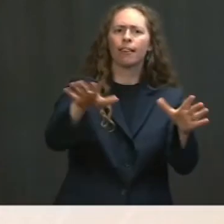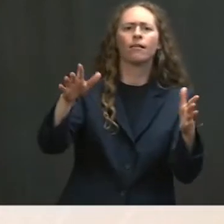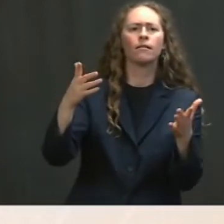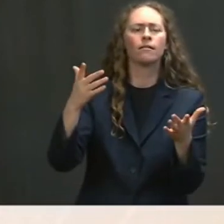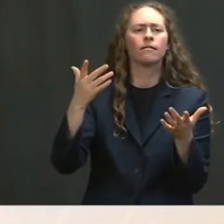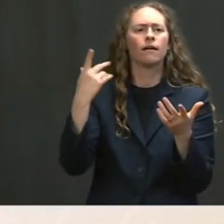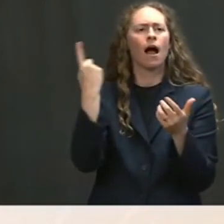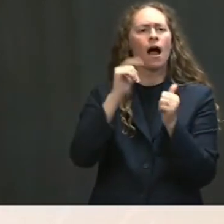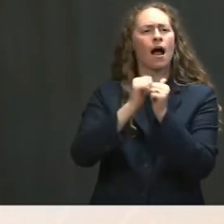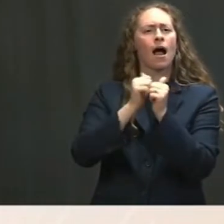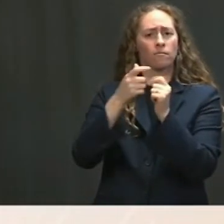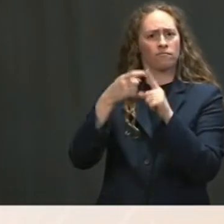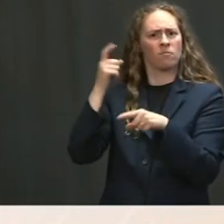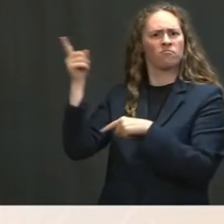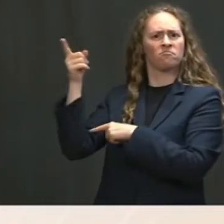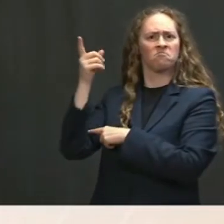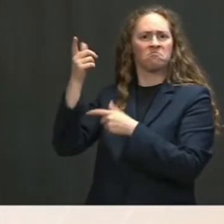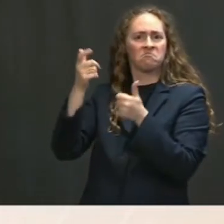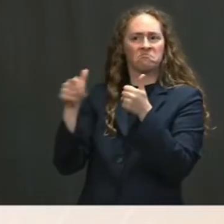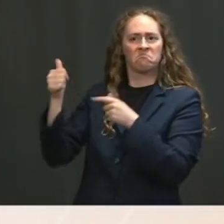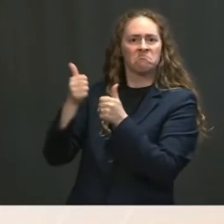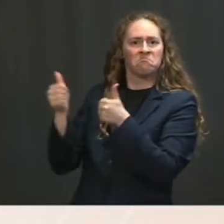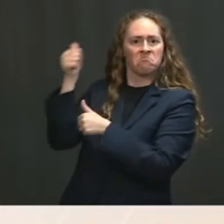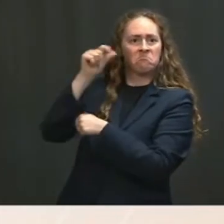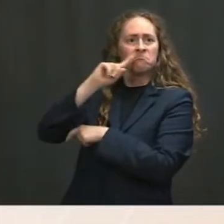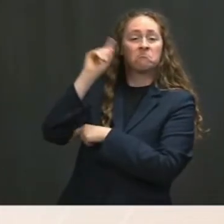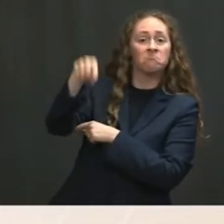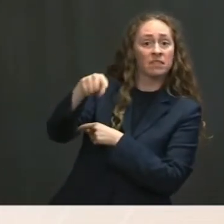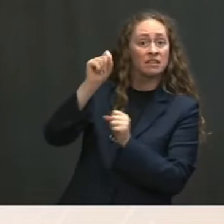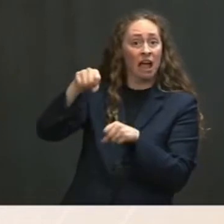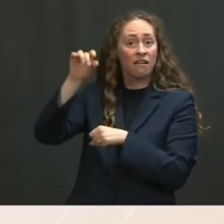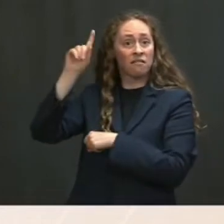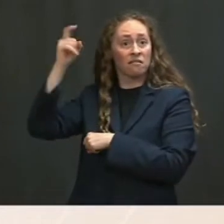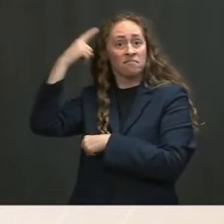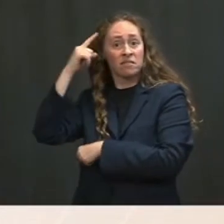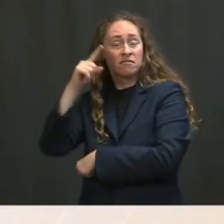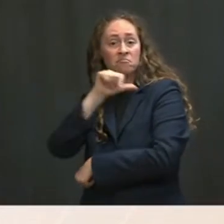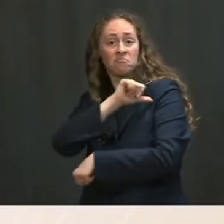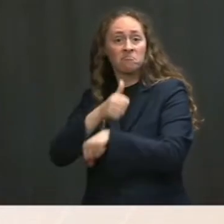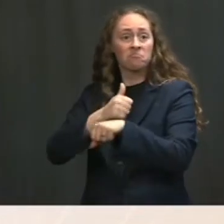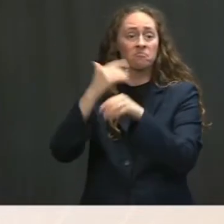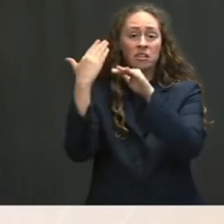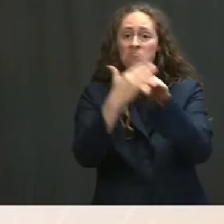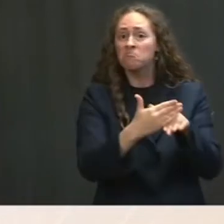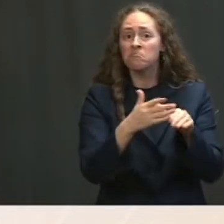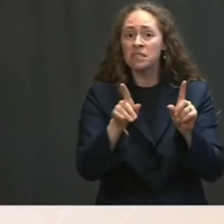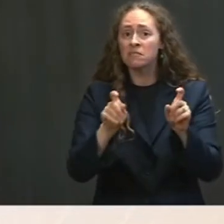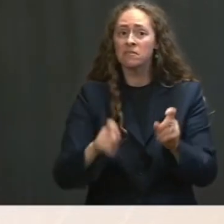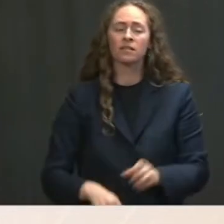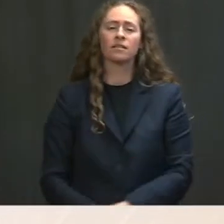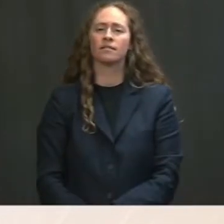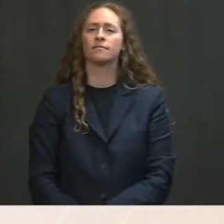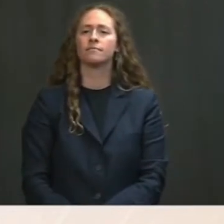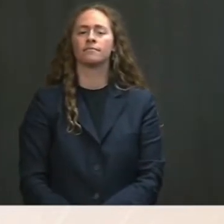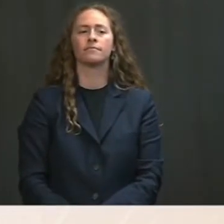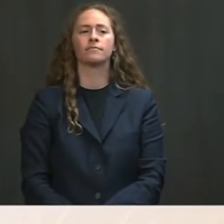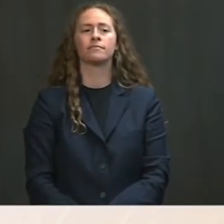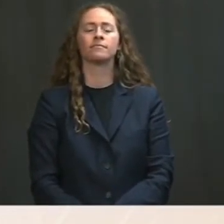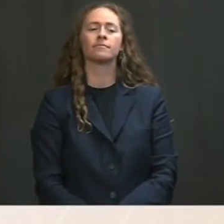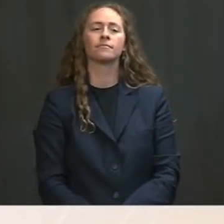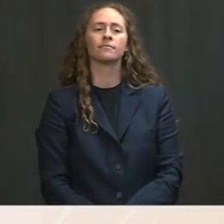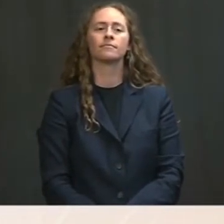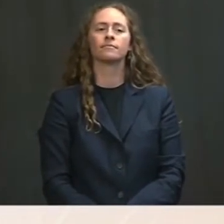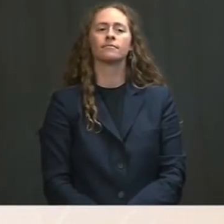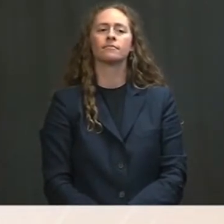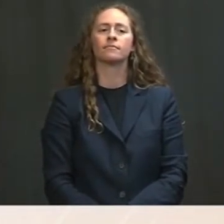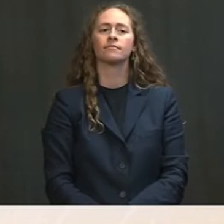position of authority? Well, what I would say is that when it comes to determining what is accurate in terms of health information, science has to